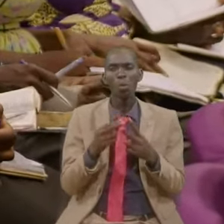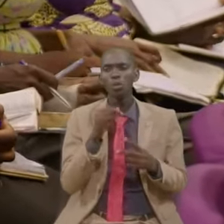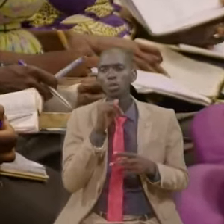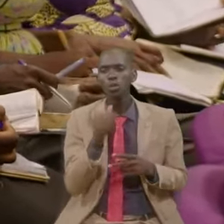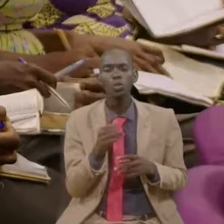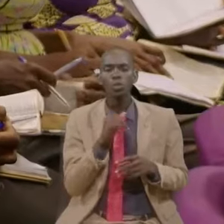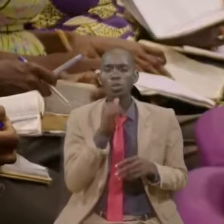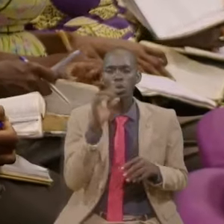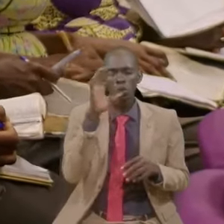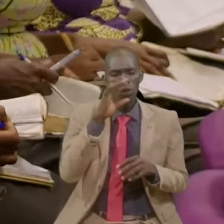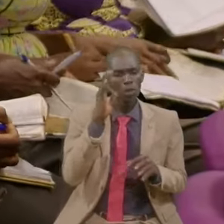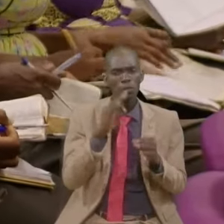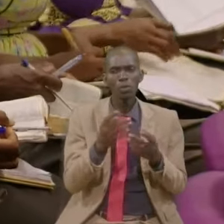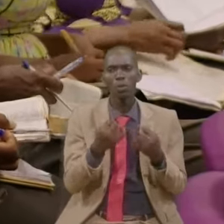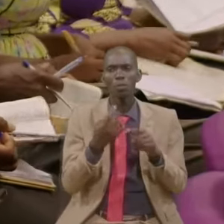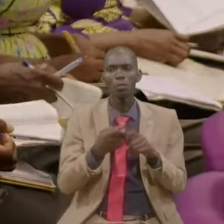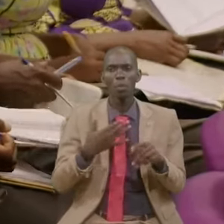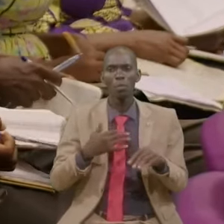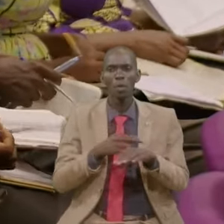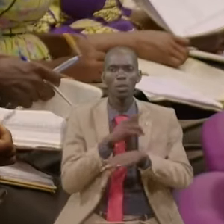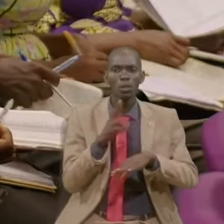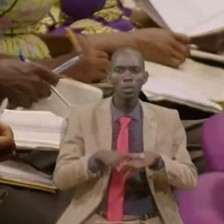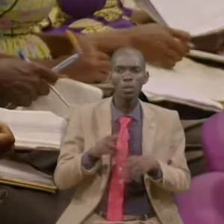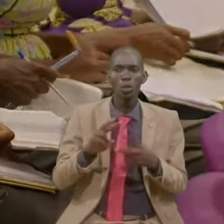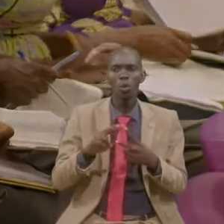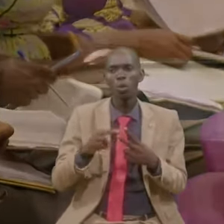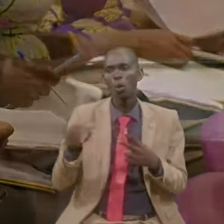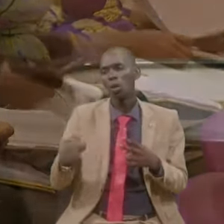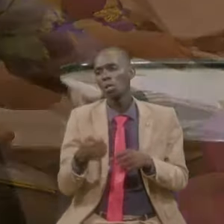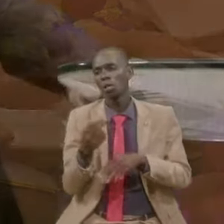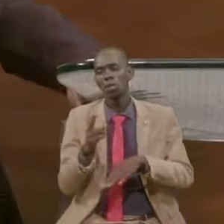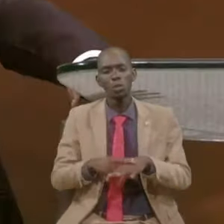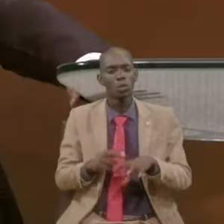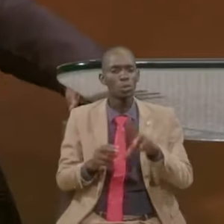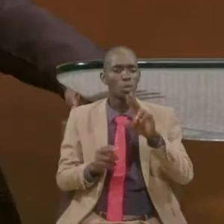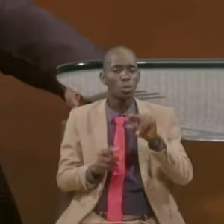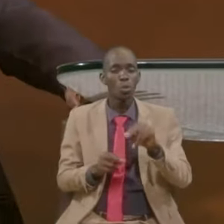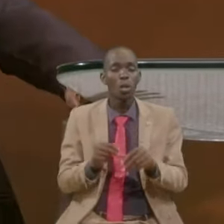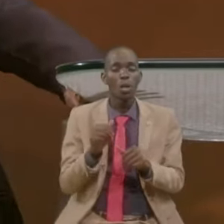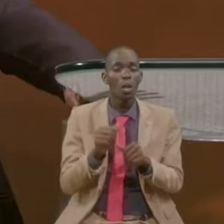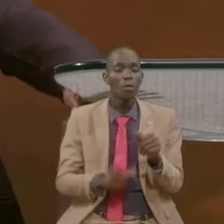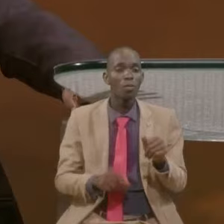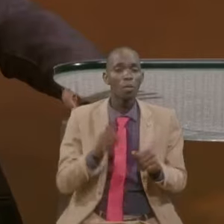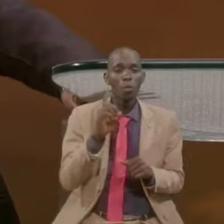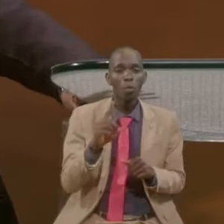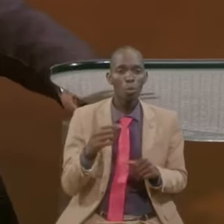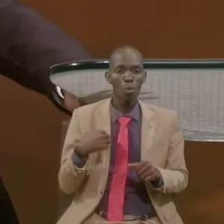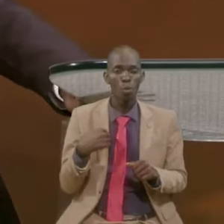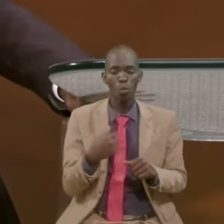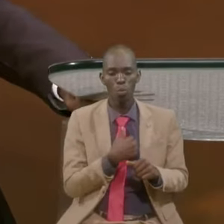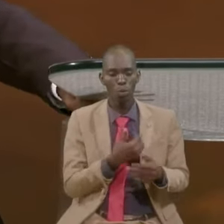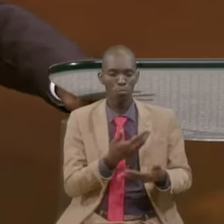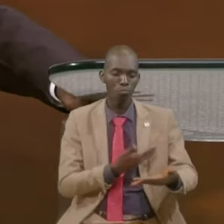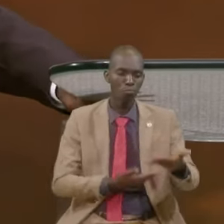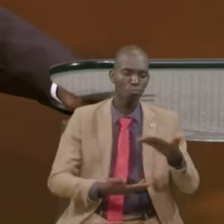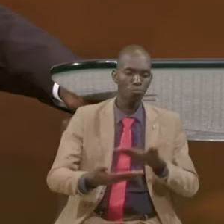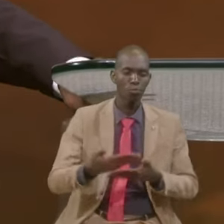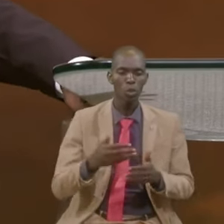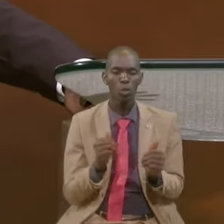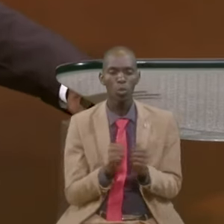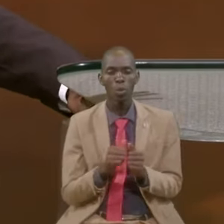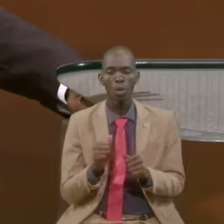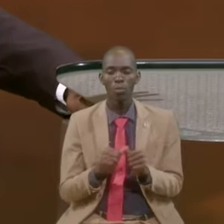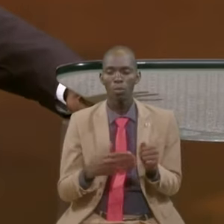come from my nation. No. The thing we're looking for in everyone, everyone we relate with, everyone we interact with,